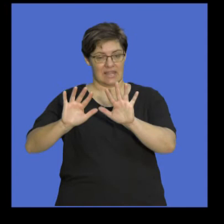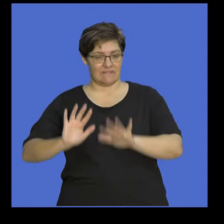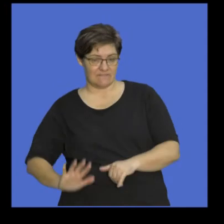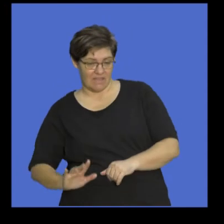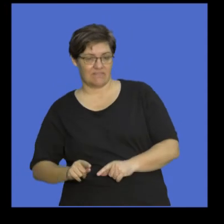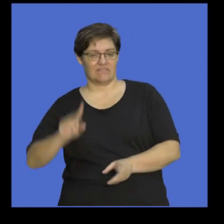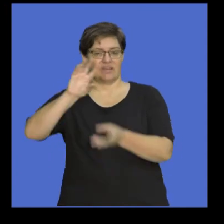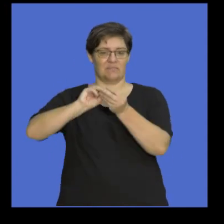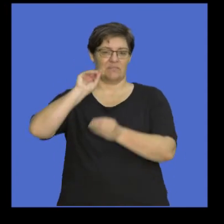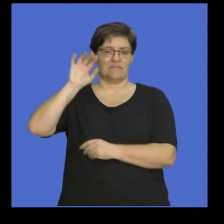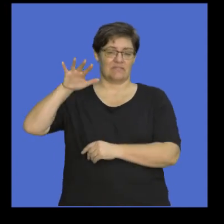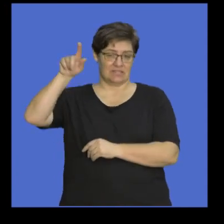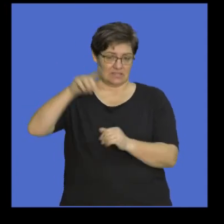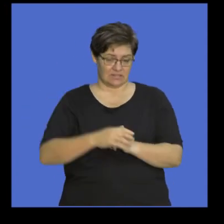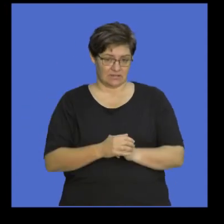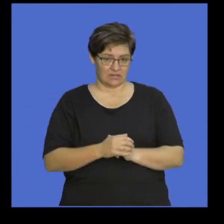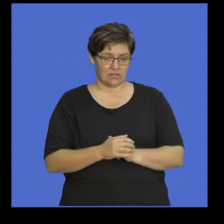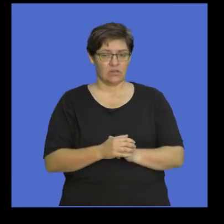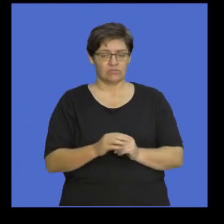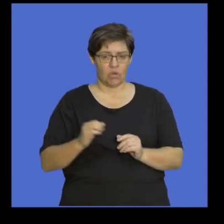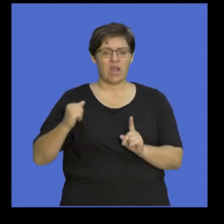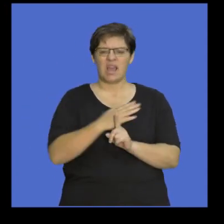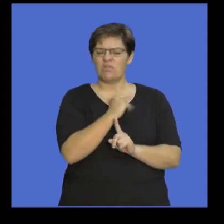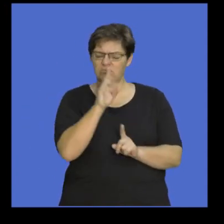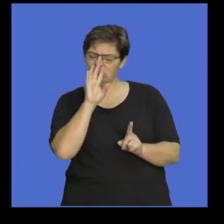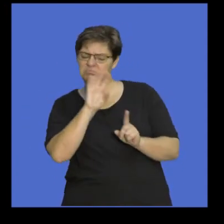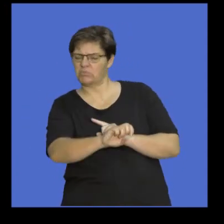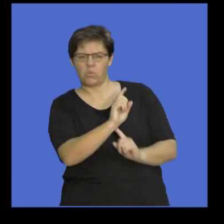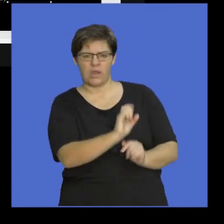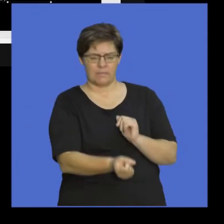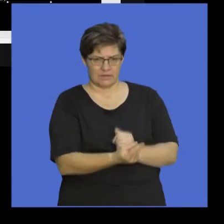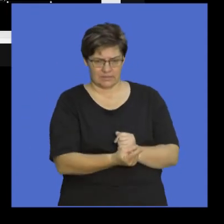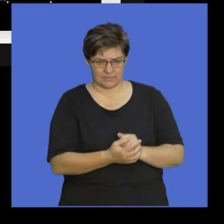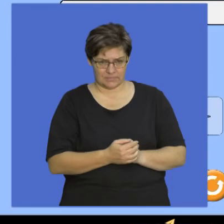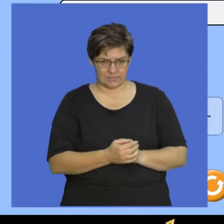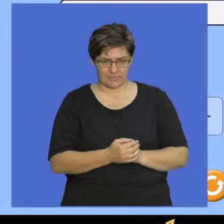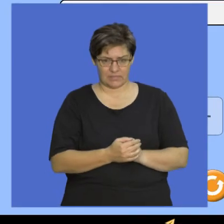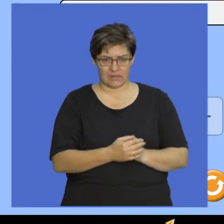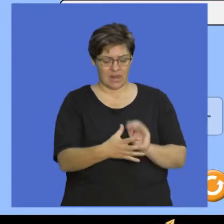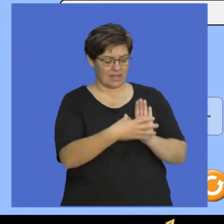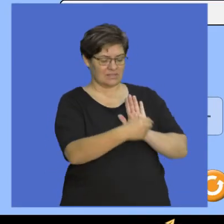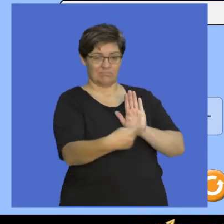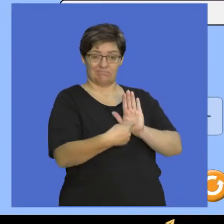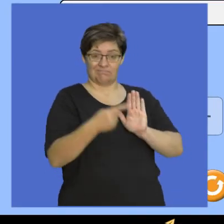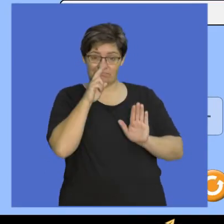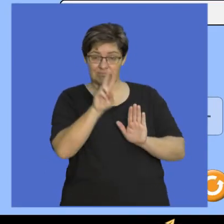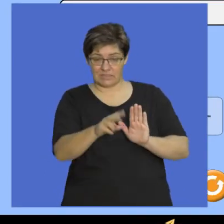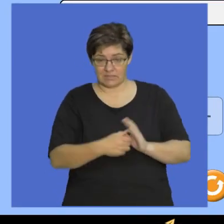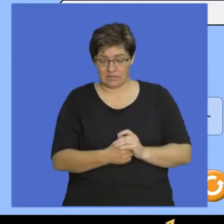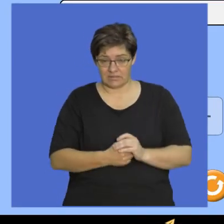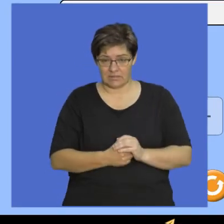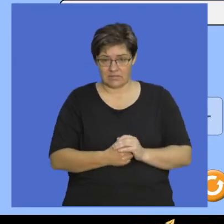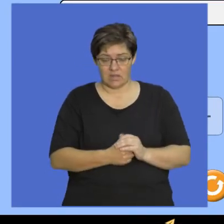the current in a series circuit, right? Okay, let's go to the simulation very quickly. So we've got